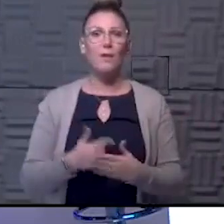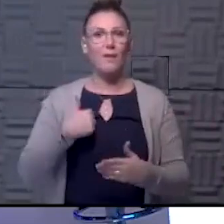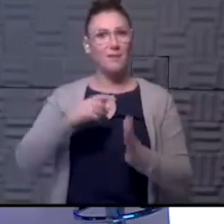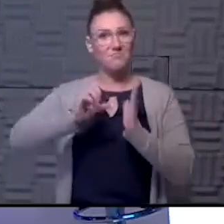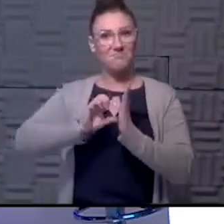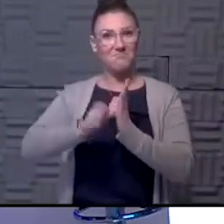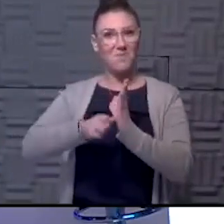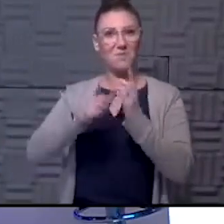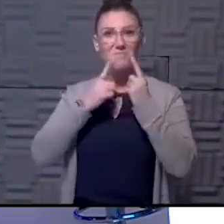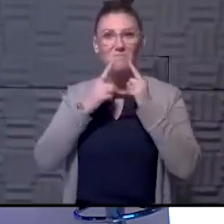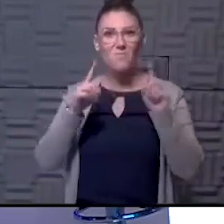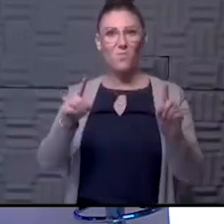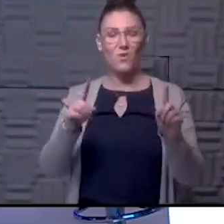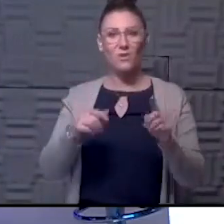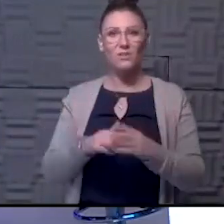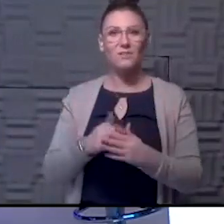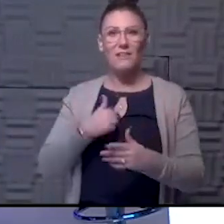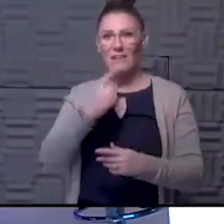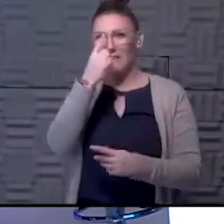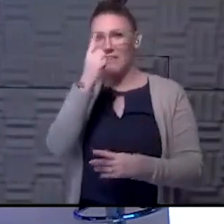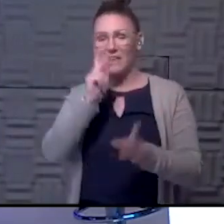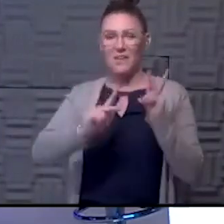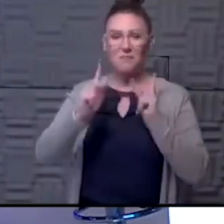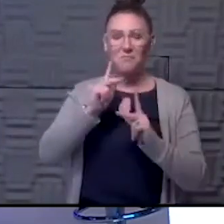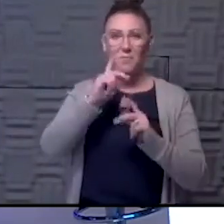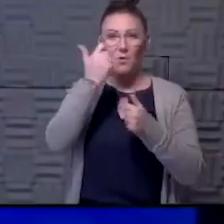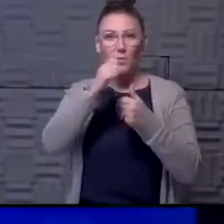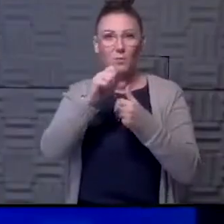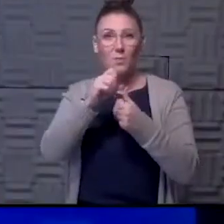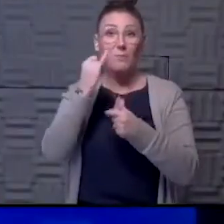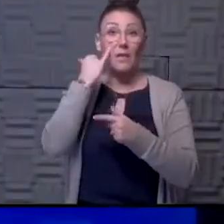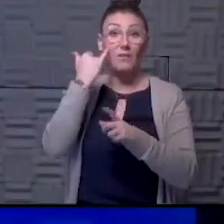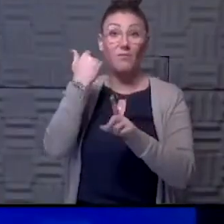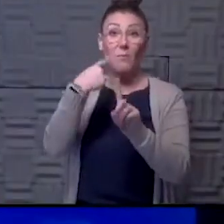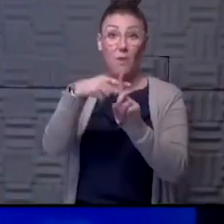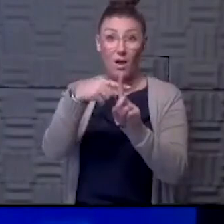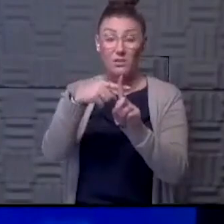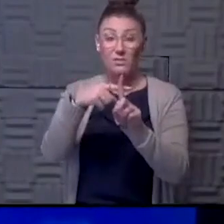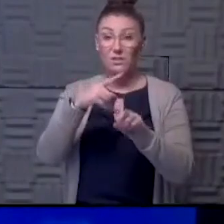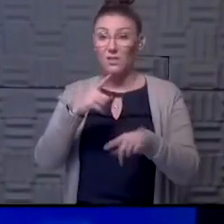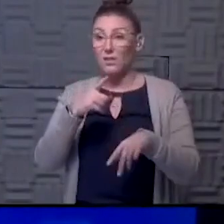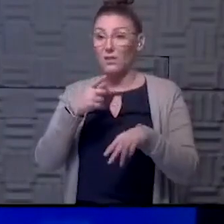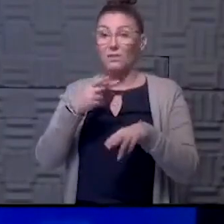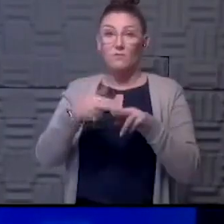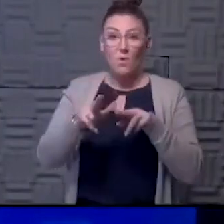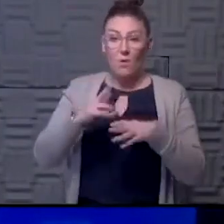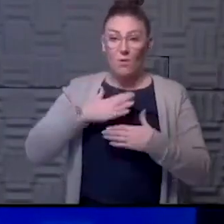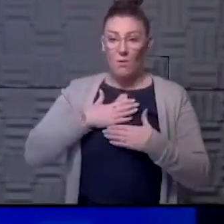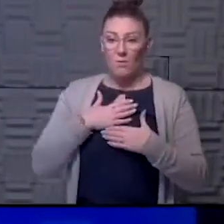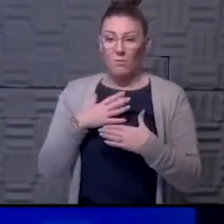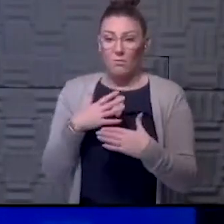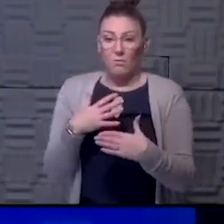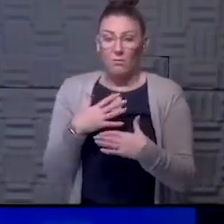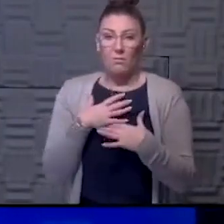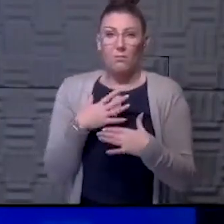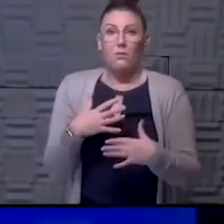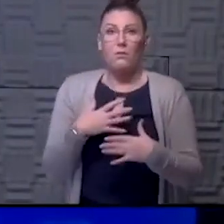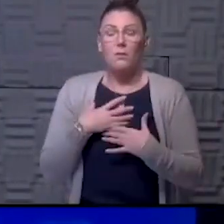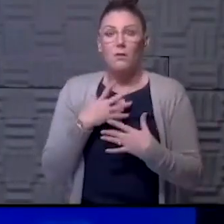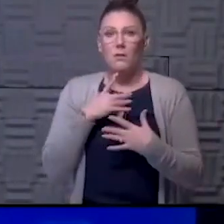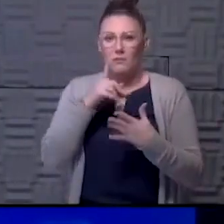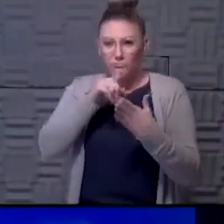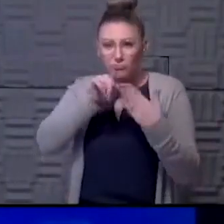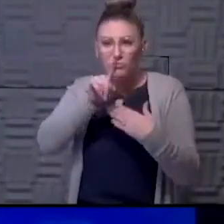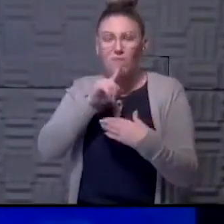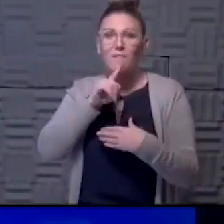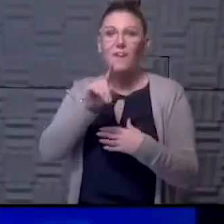works, and I think that something for people to remember if they're positive, they're short of breath, and they can check with us and see, call that